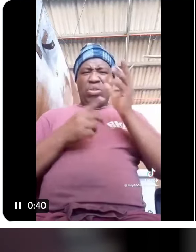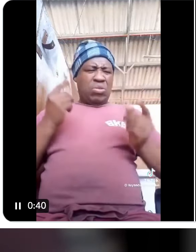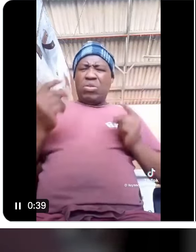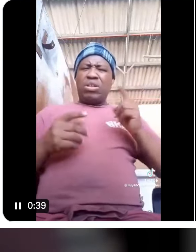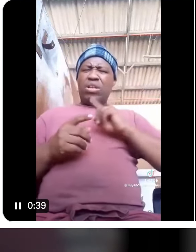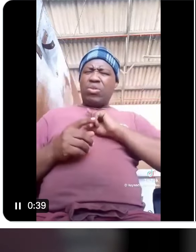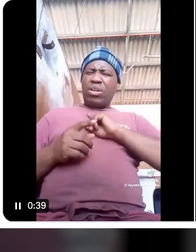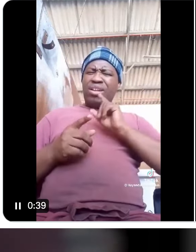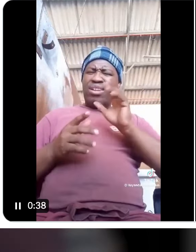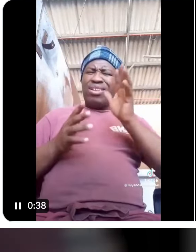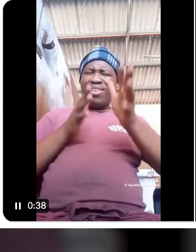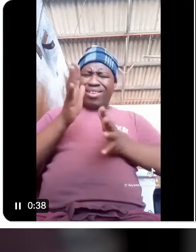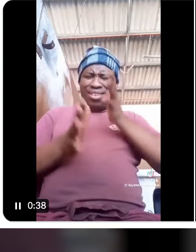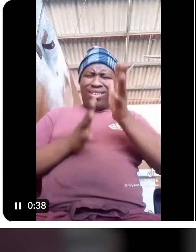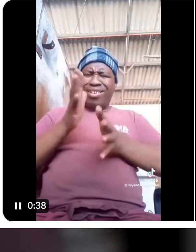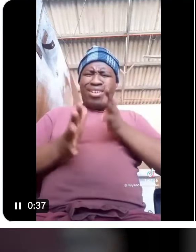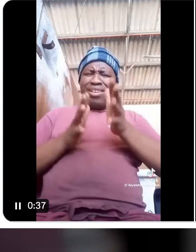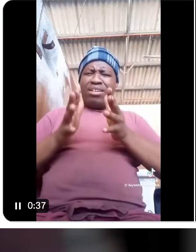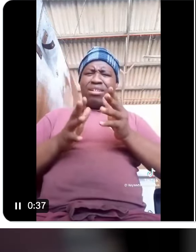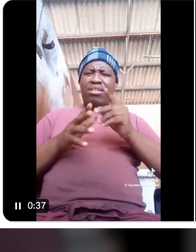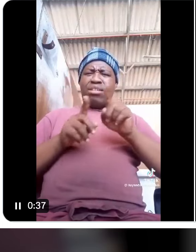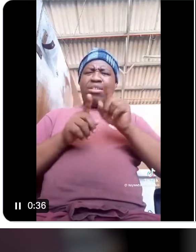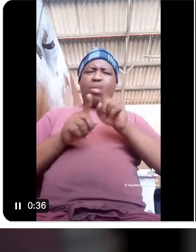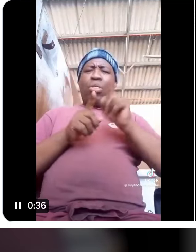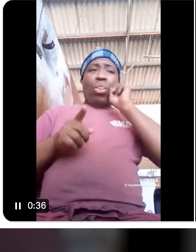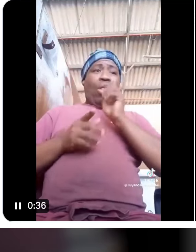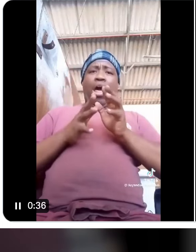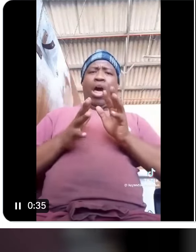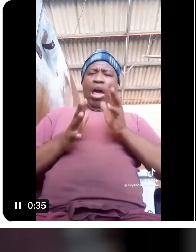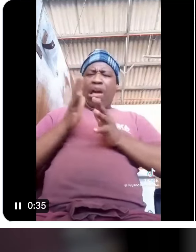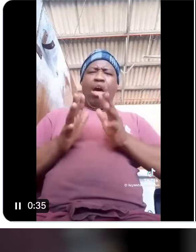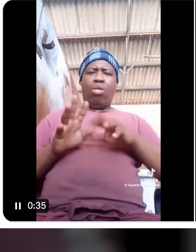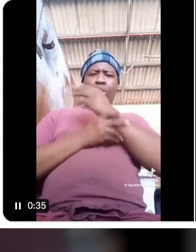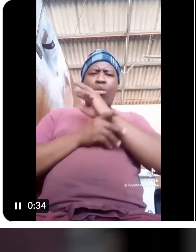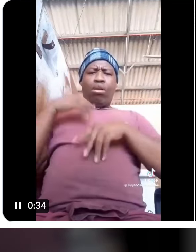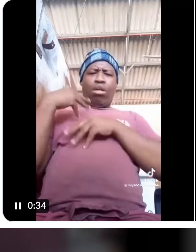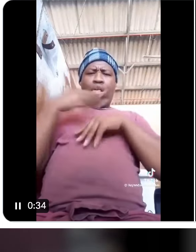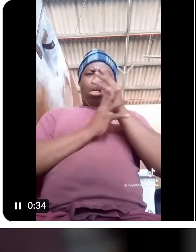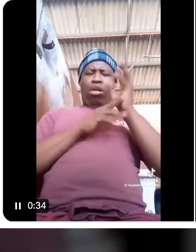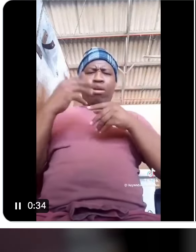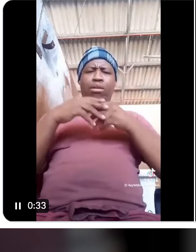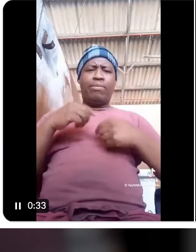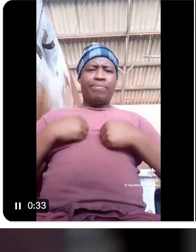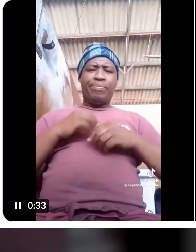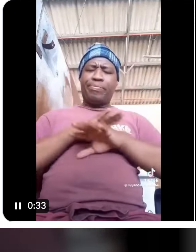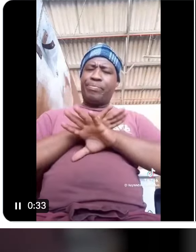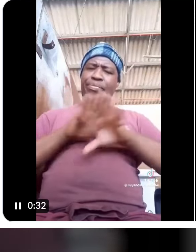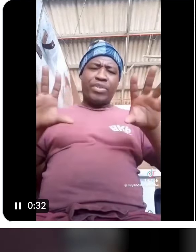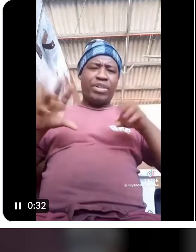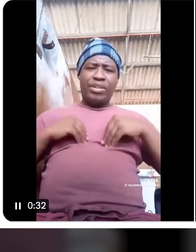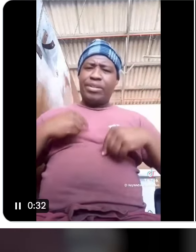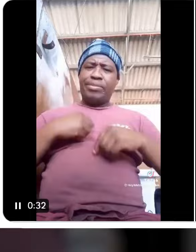rich history of sign language but also neglected the challenges faced by the deaf community as sign language gesture mentor